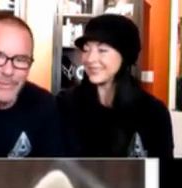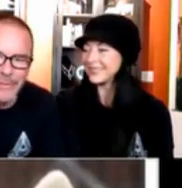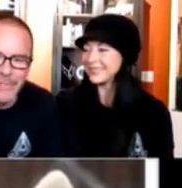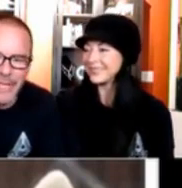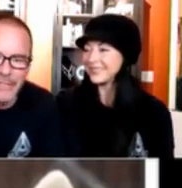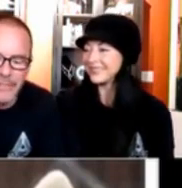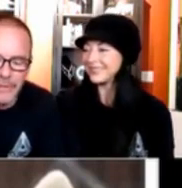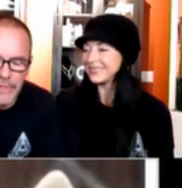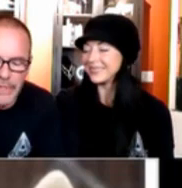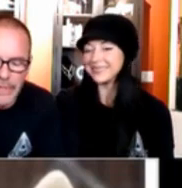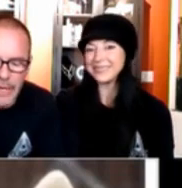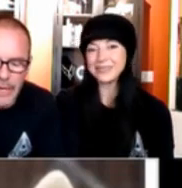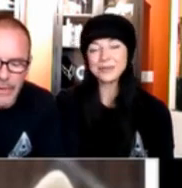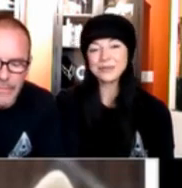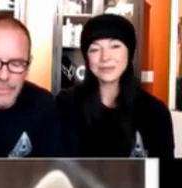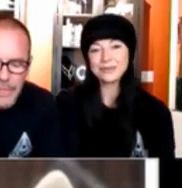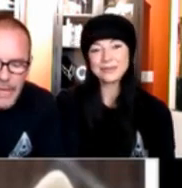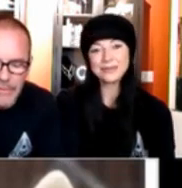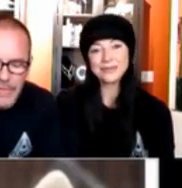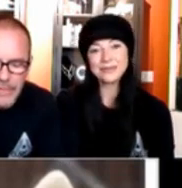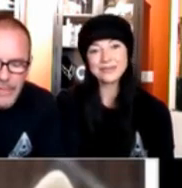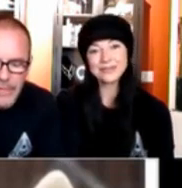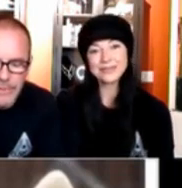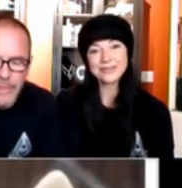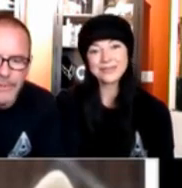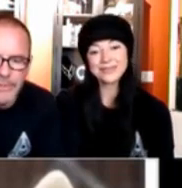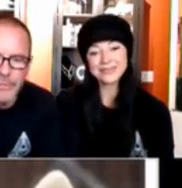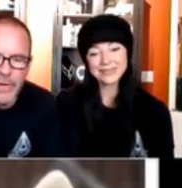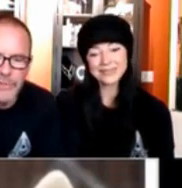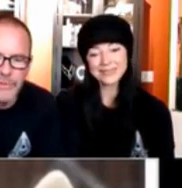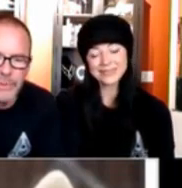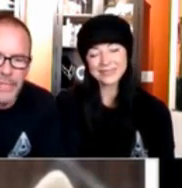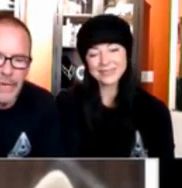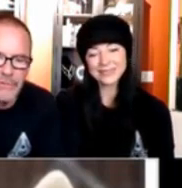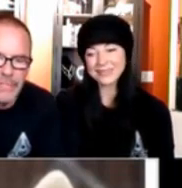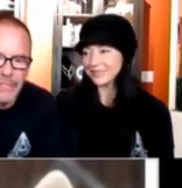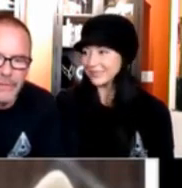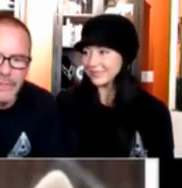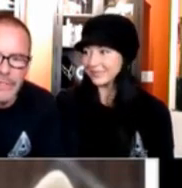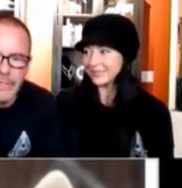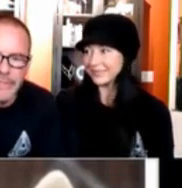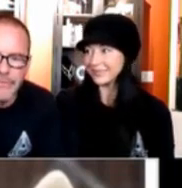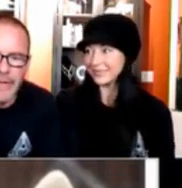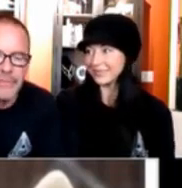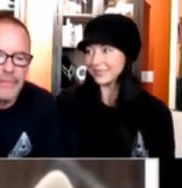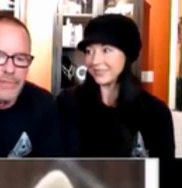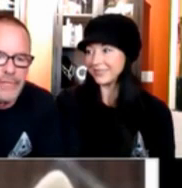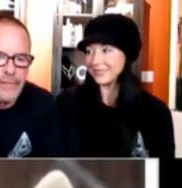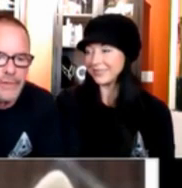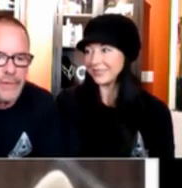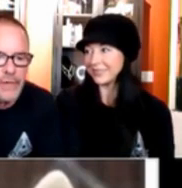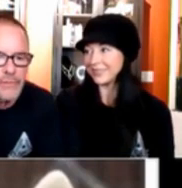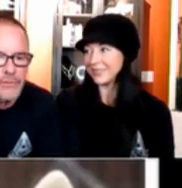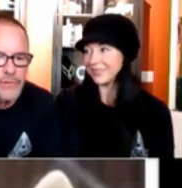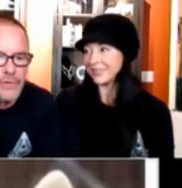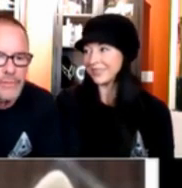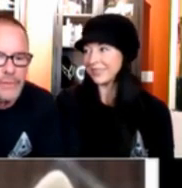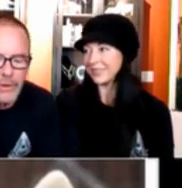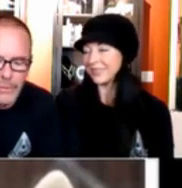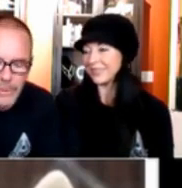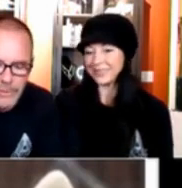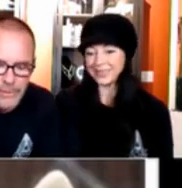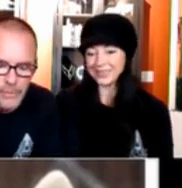wolves outside. So, but we have a special surprise for you. We have a video. It's a 5-minute video